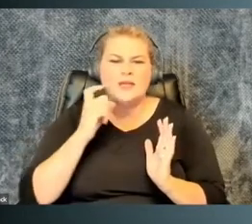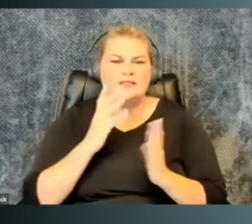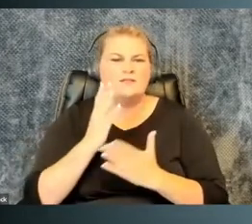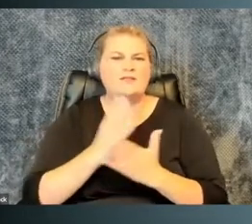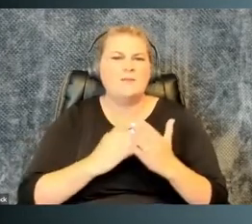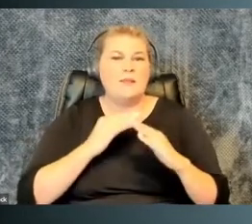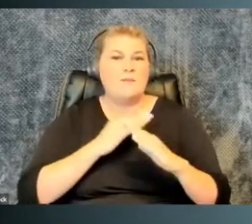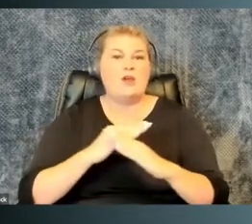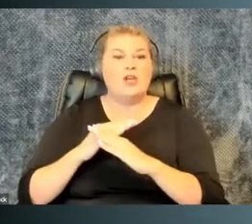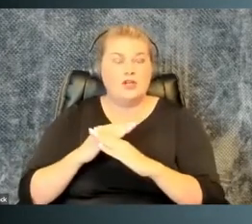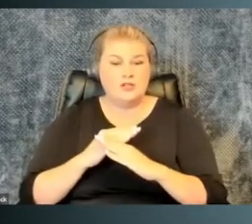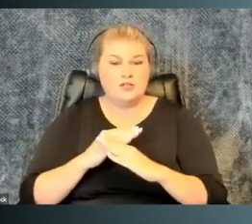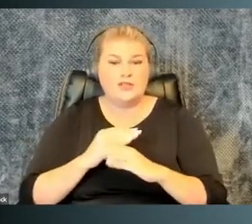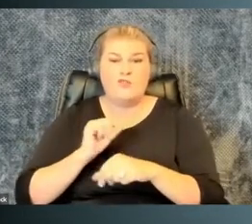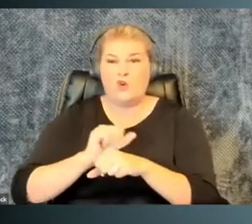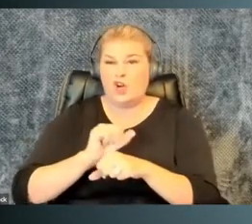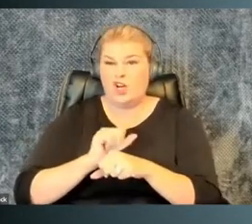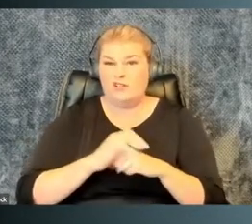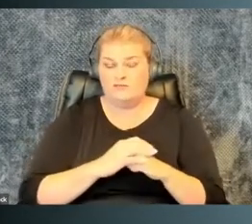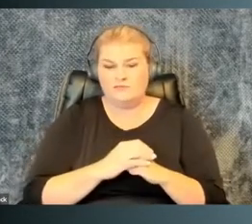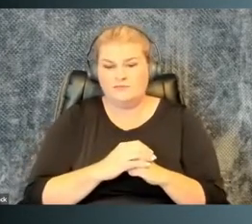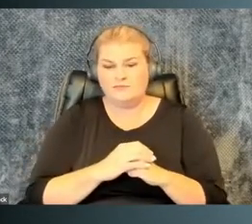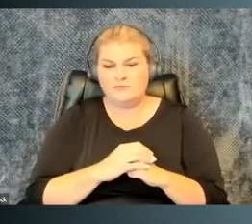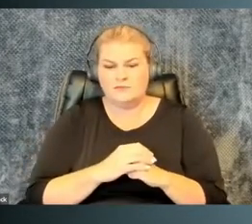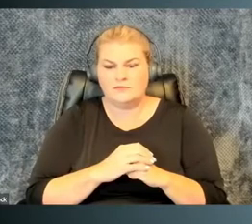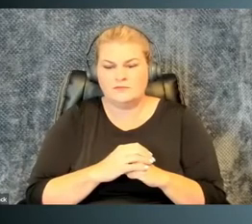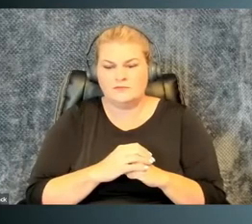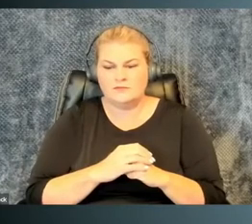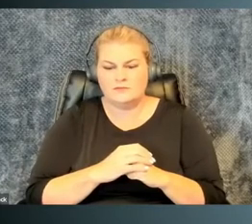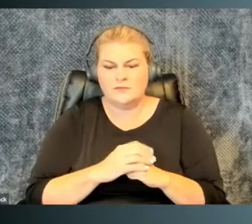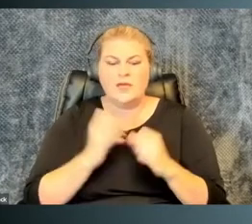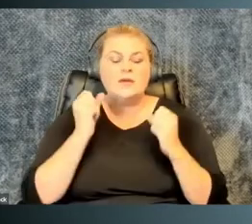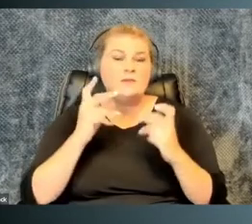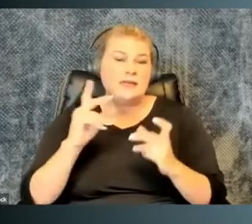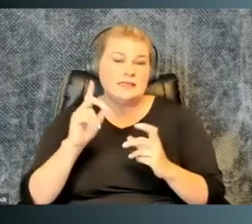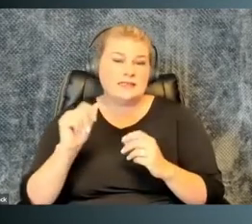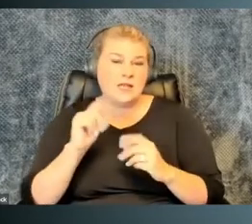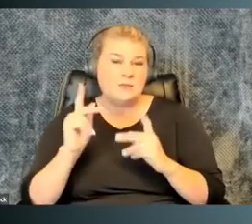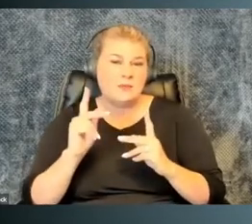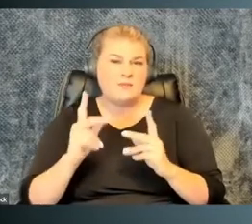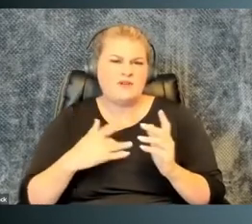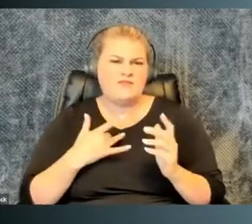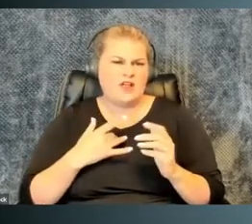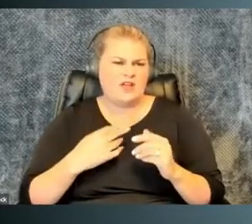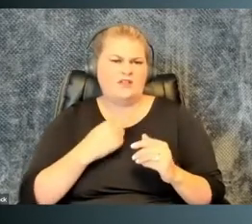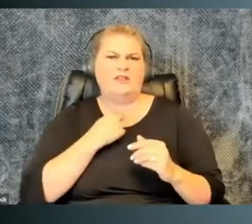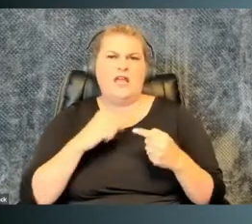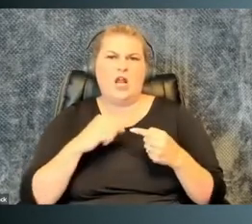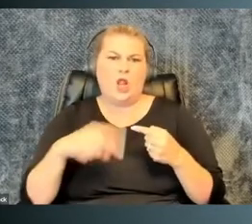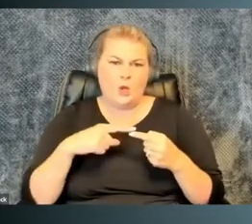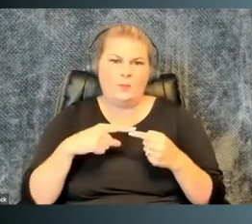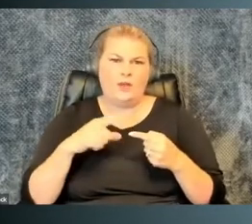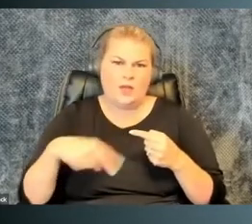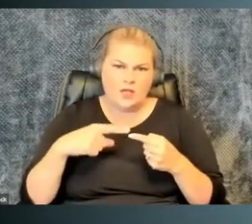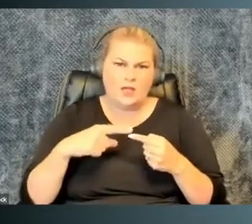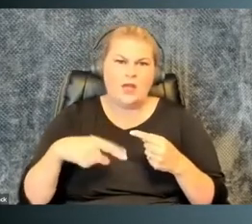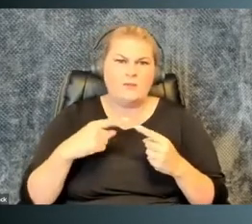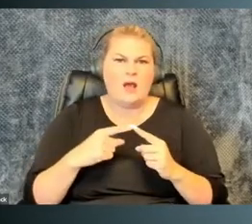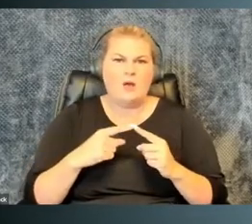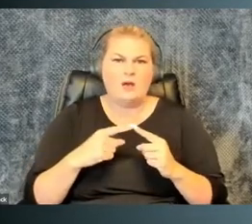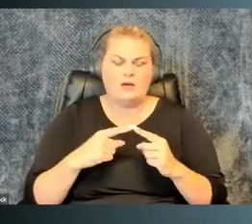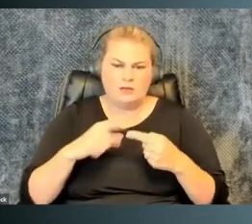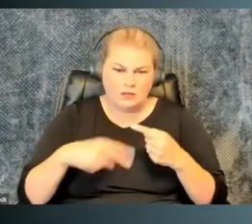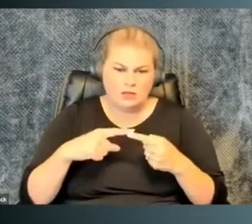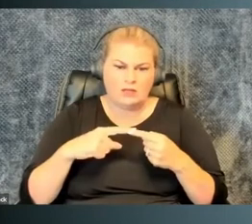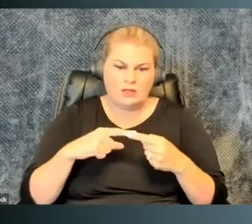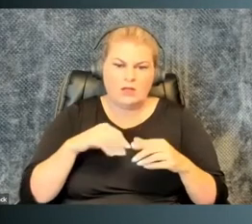purpose because of some of the barriers of work. Many disabled people feel like they're caught in a loop